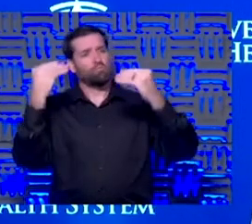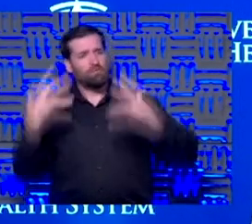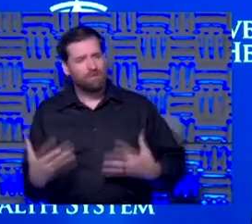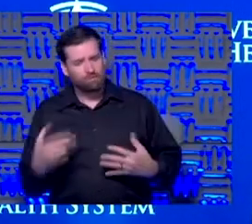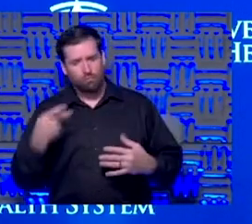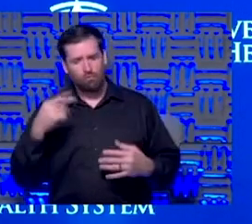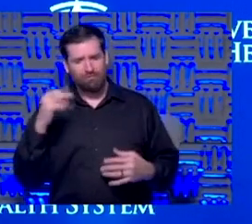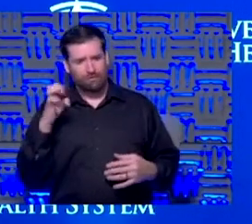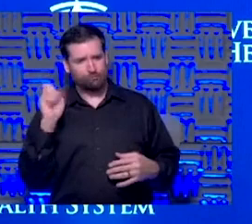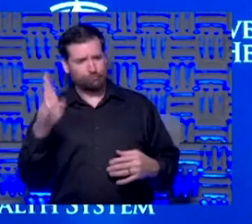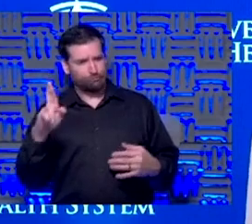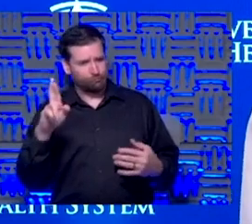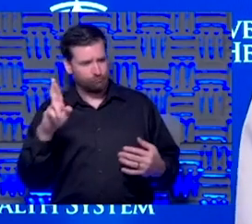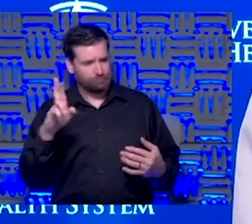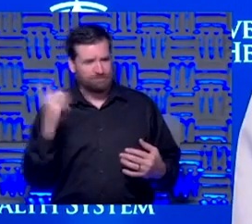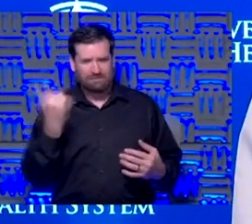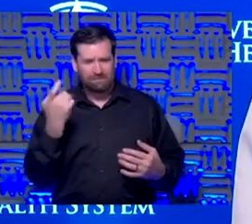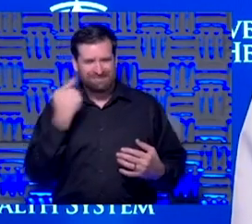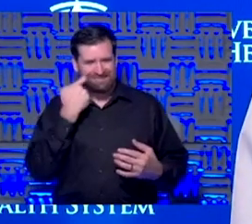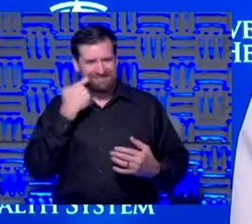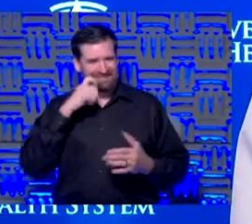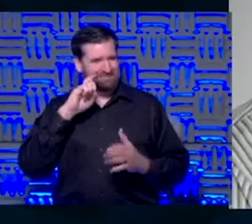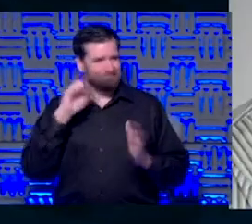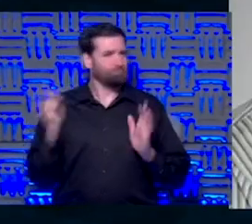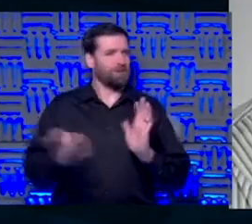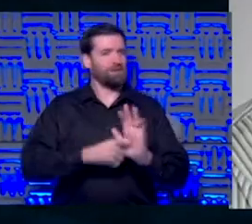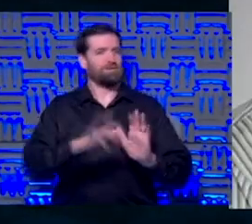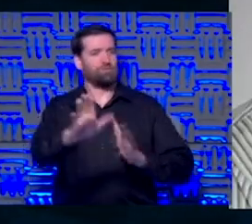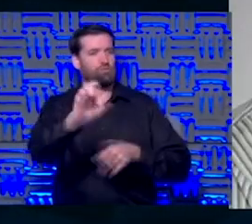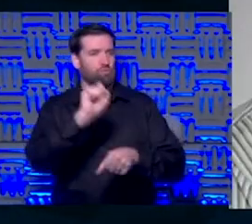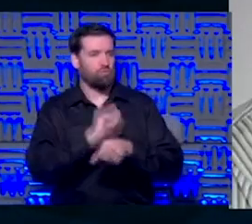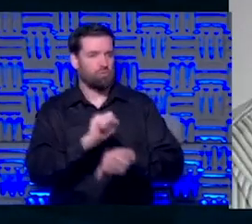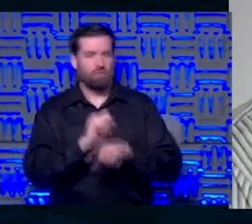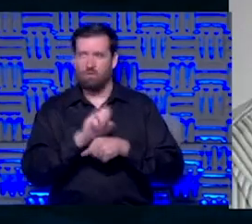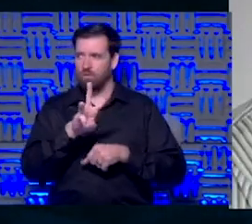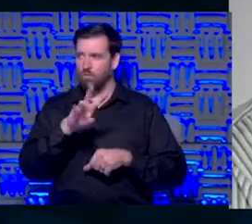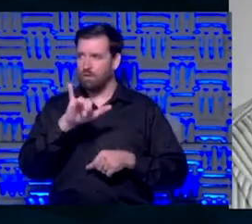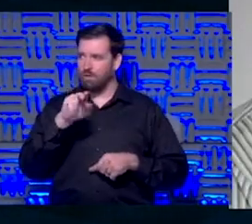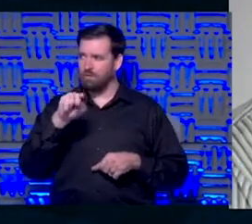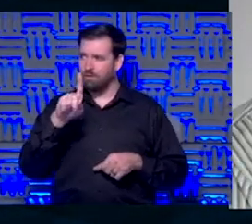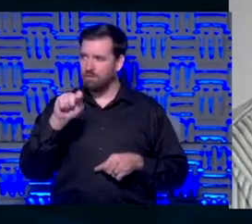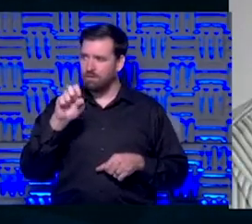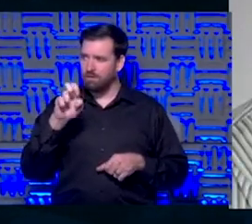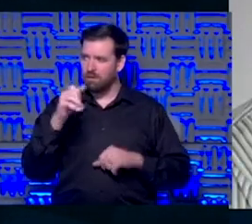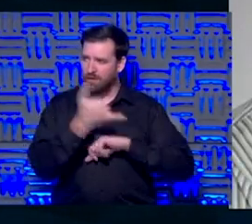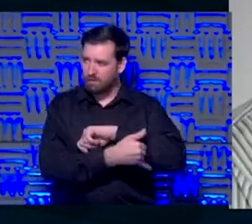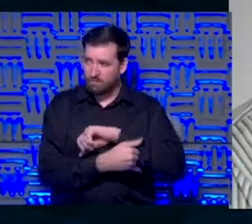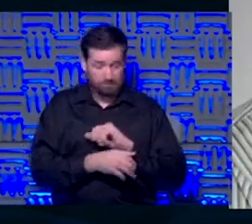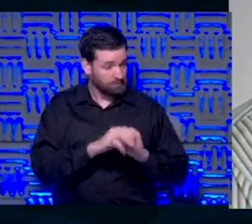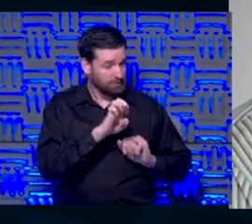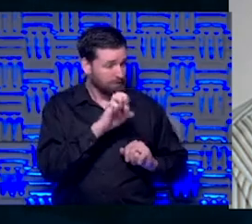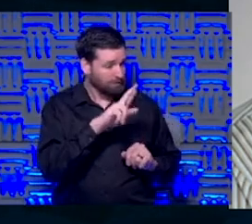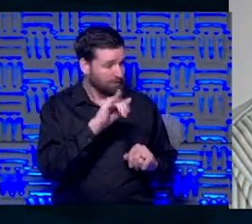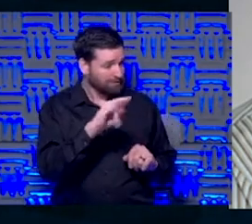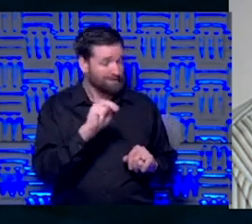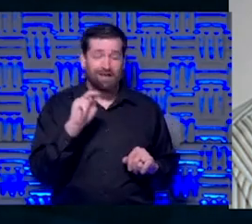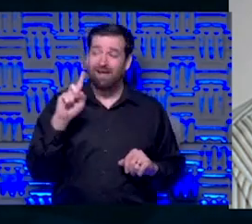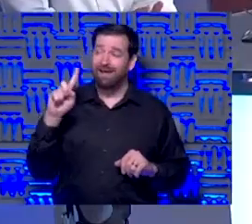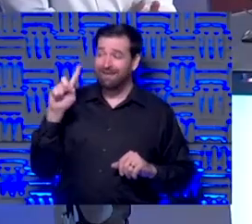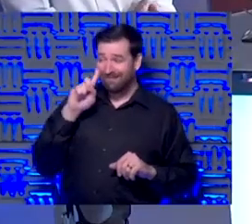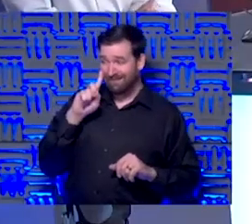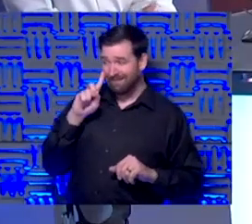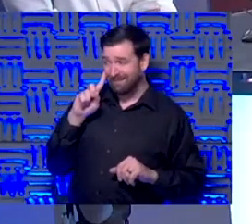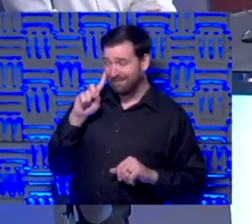endowed professorship. I mean, somebody just recognized all your work in Wyandotte County. Erin, do you know more of those details? Oh, I think